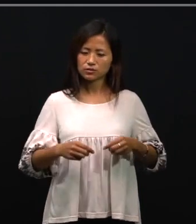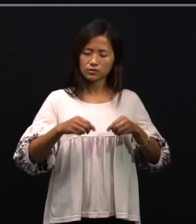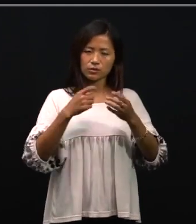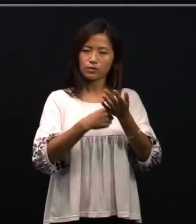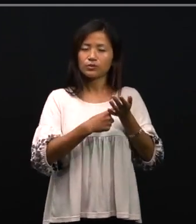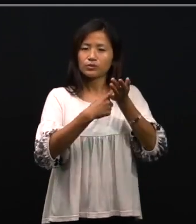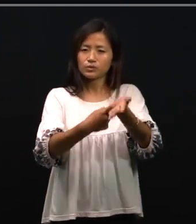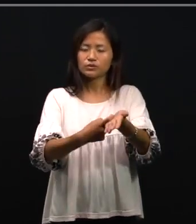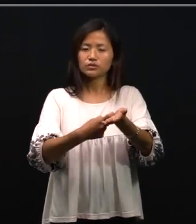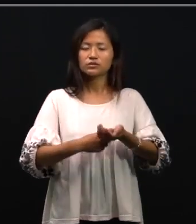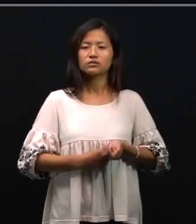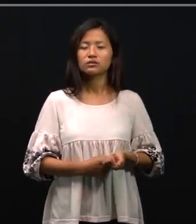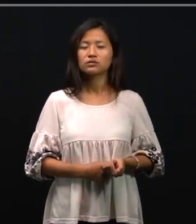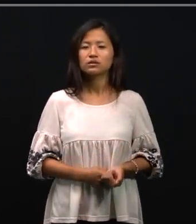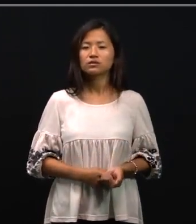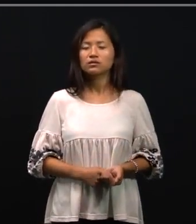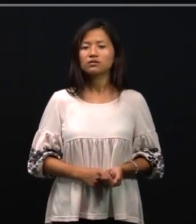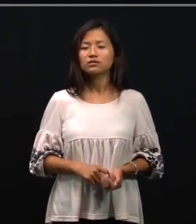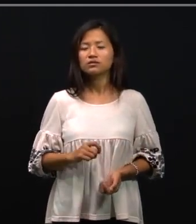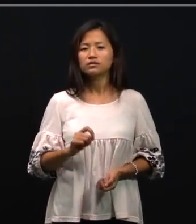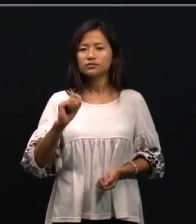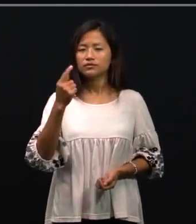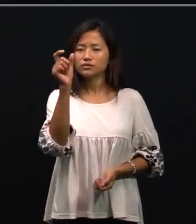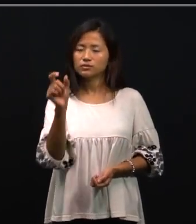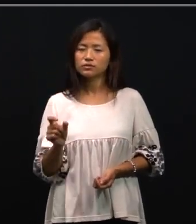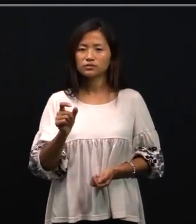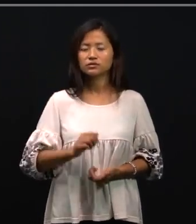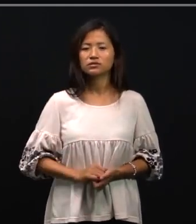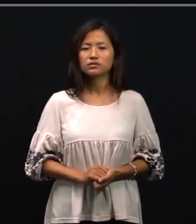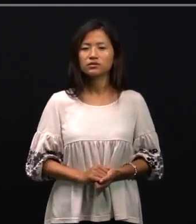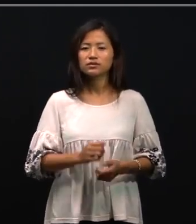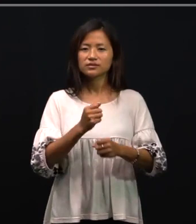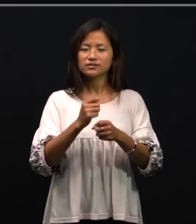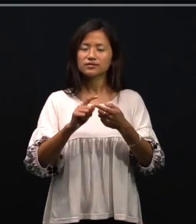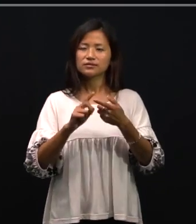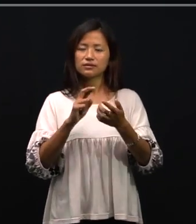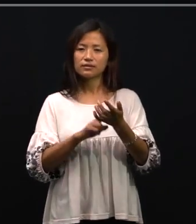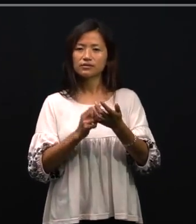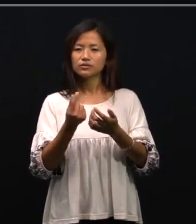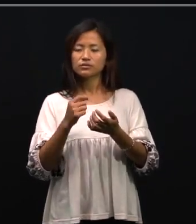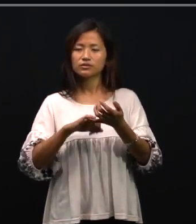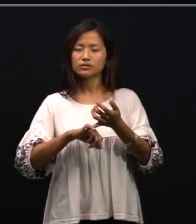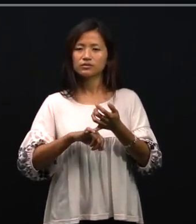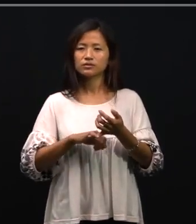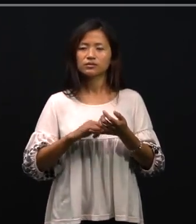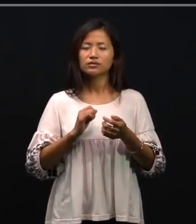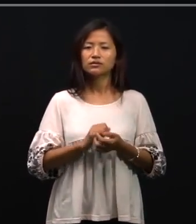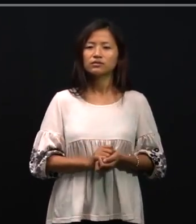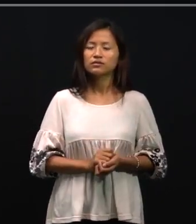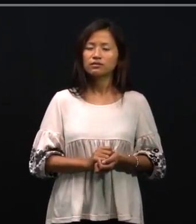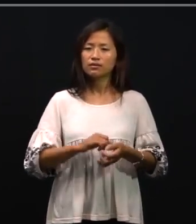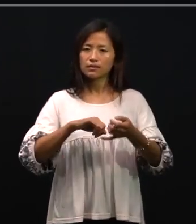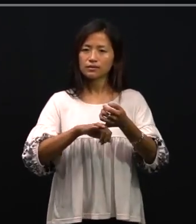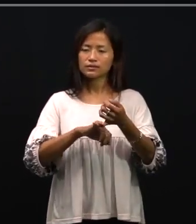are one is that the first word is the genus or the generic name, and the second is the specific epithet or